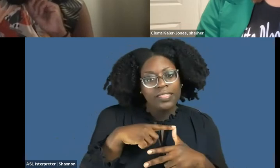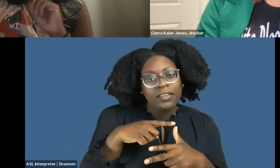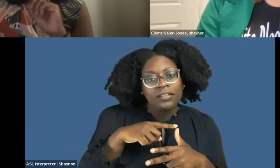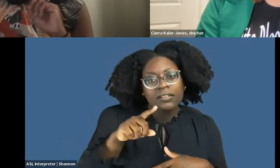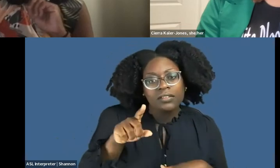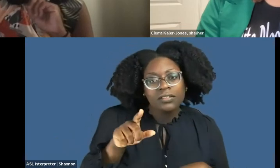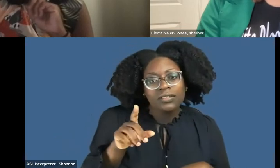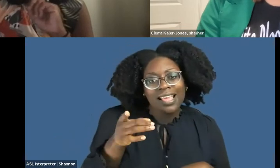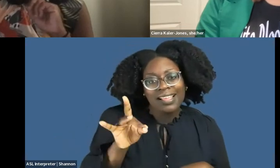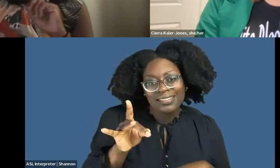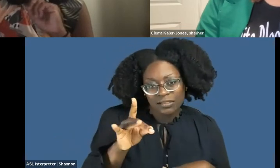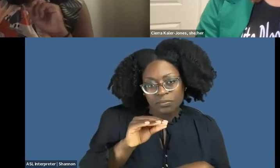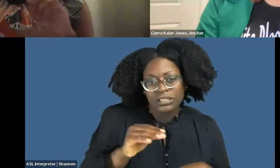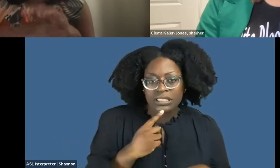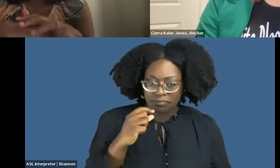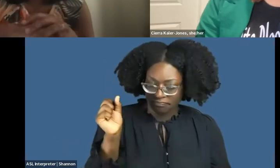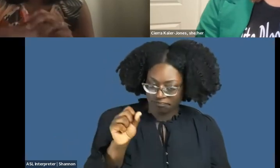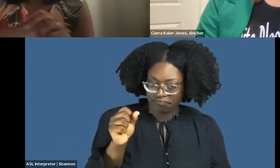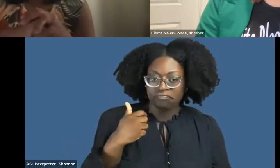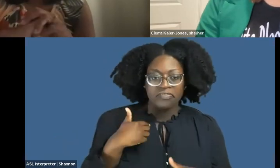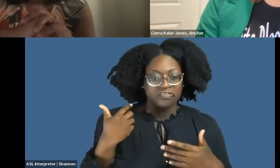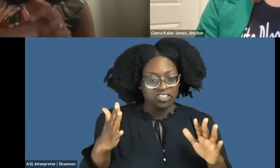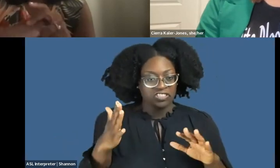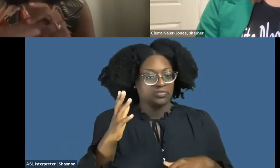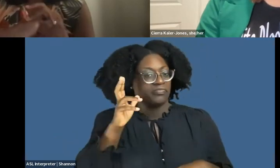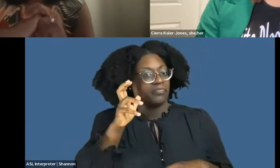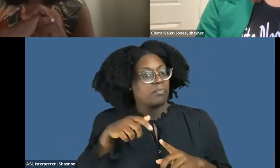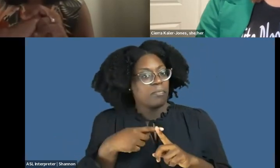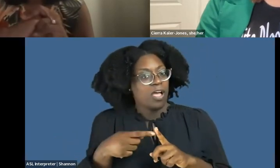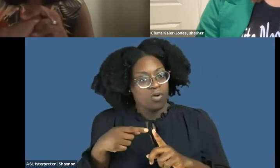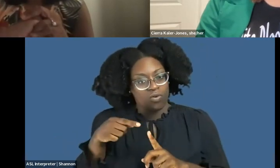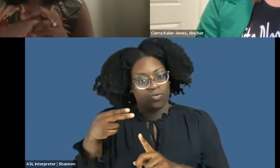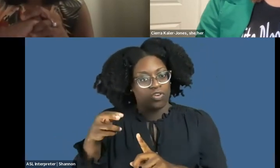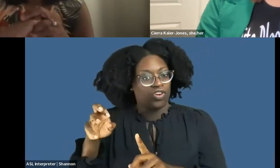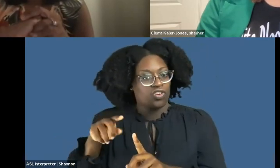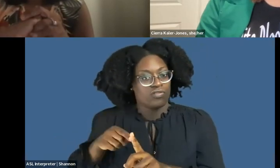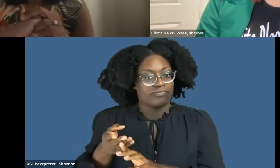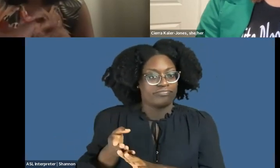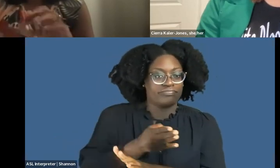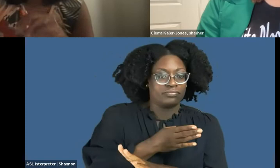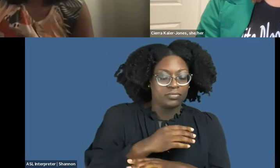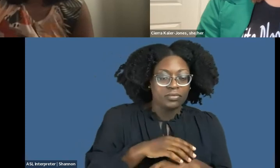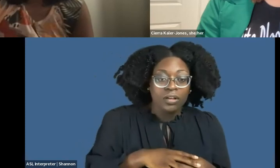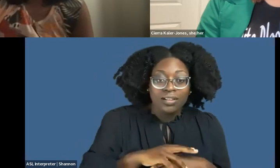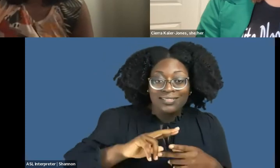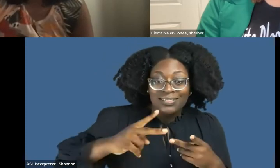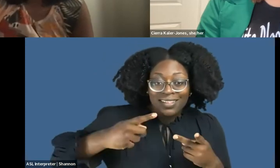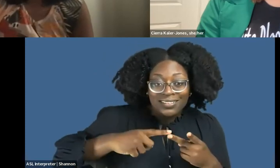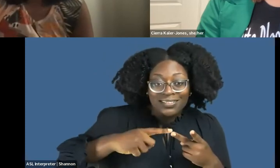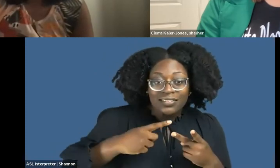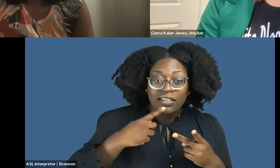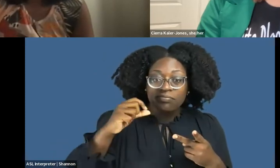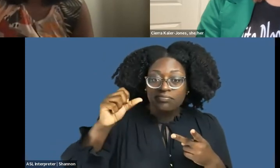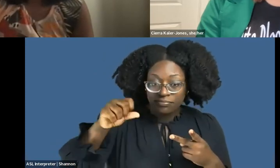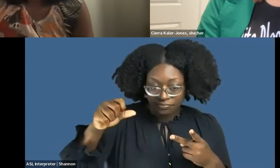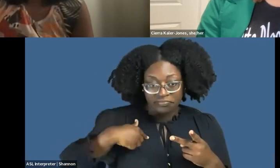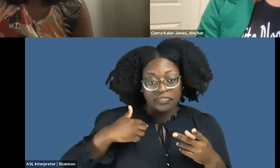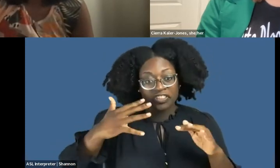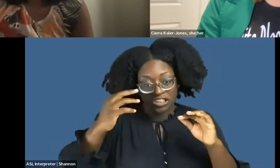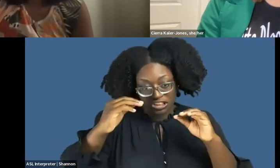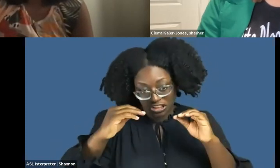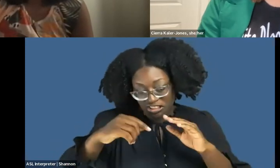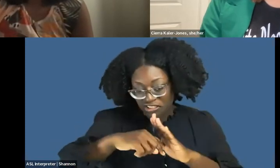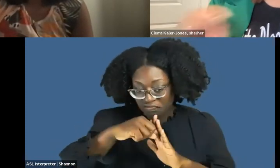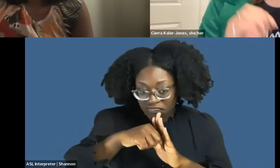taught about reparations? No, but I'm curious to learn more. 45%, not yet, but I have plans to. 14%, yes,